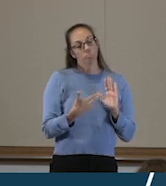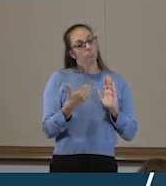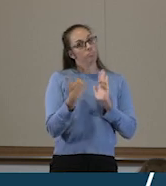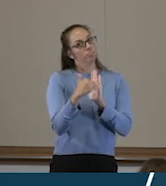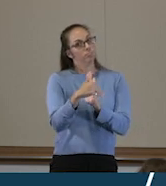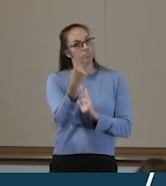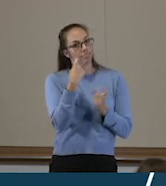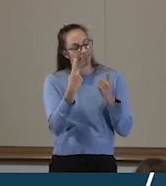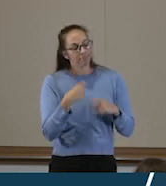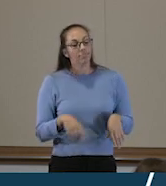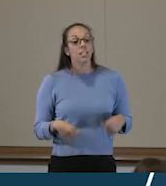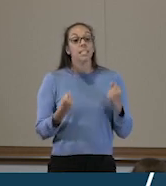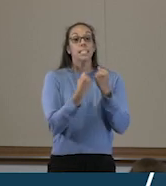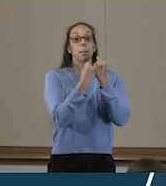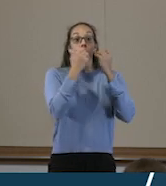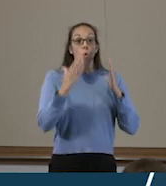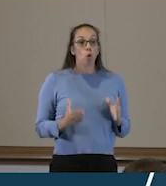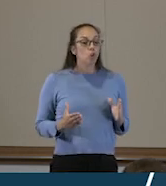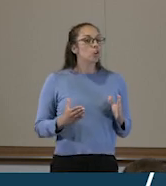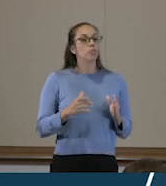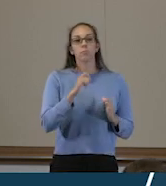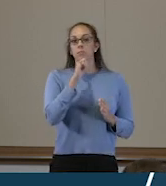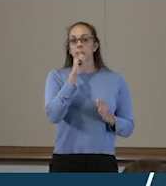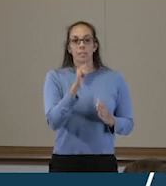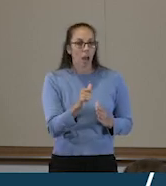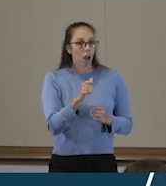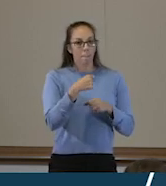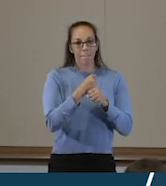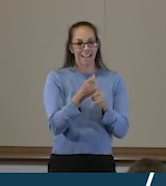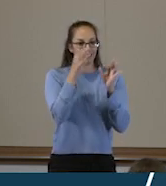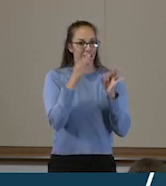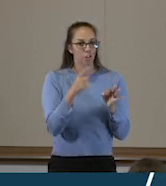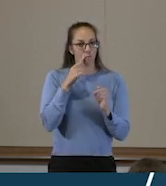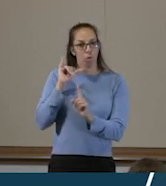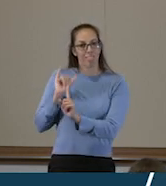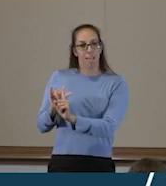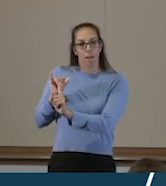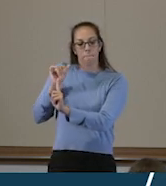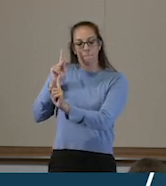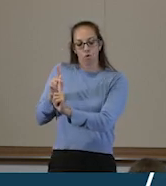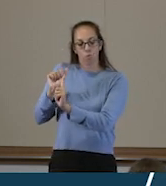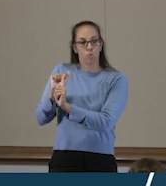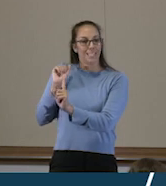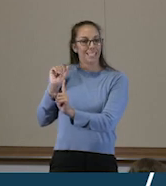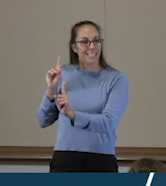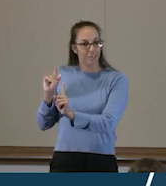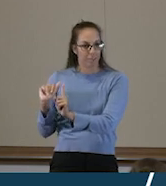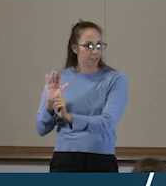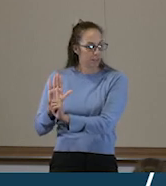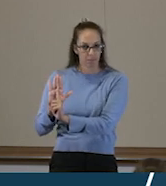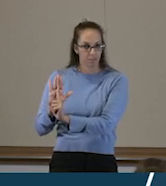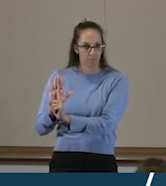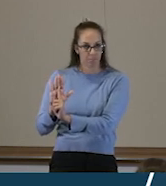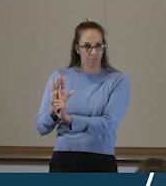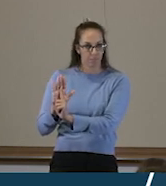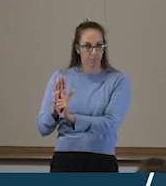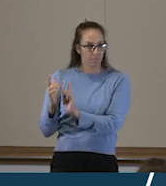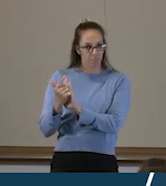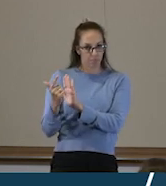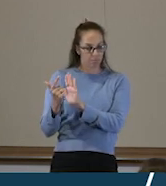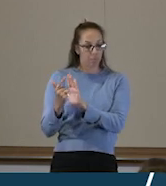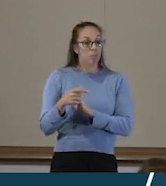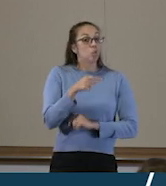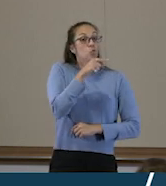a supporter does not make decisions for the individual with a disability. And that is the first point on this slide because it's the most important. You're